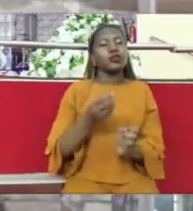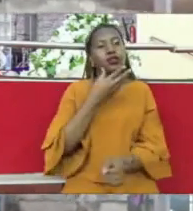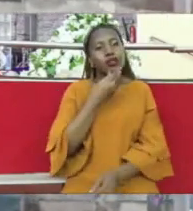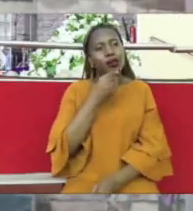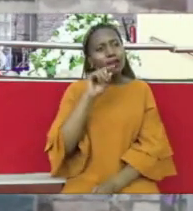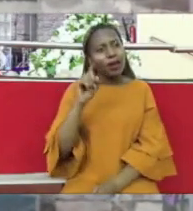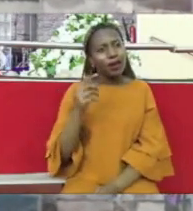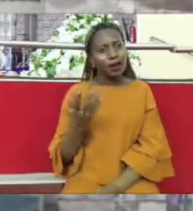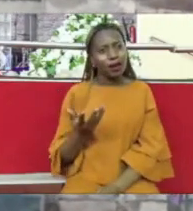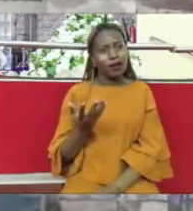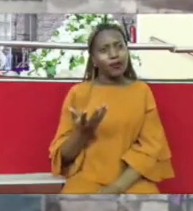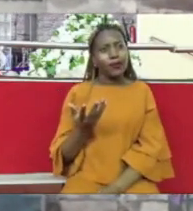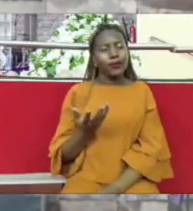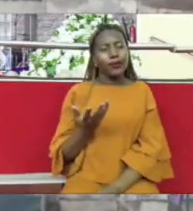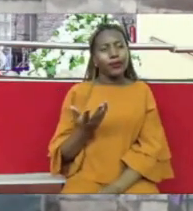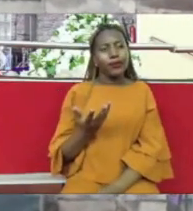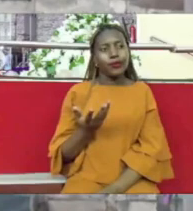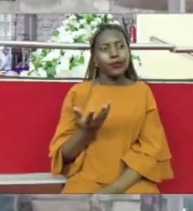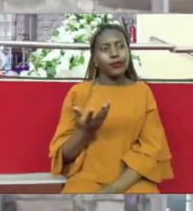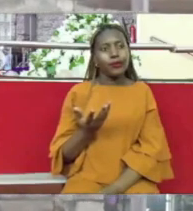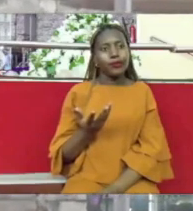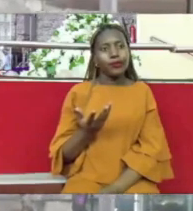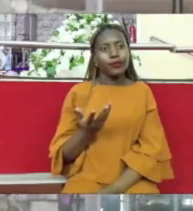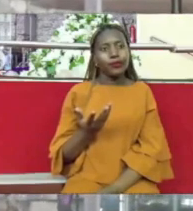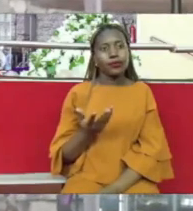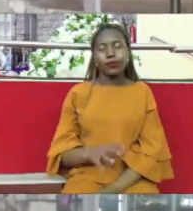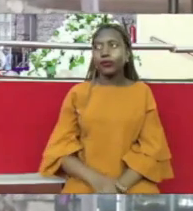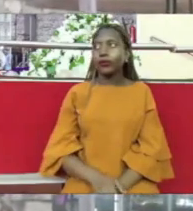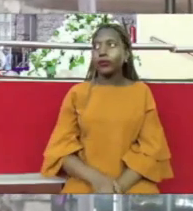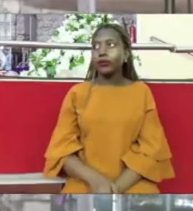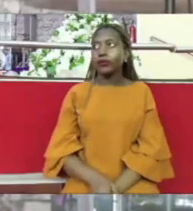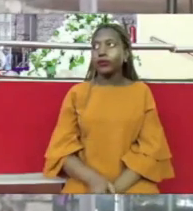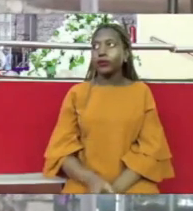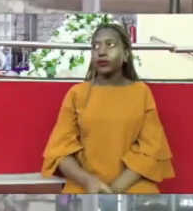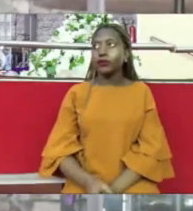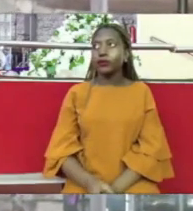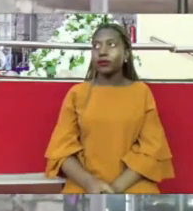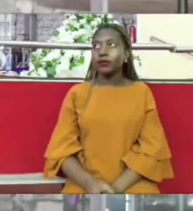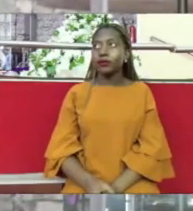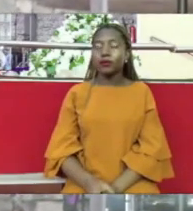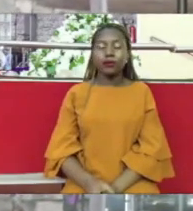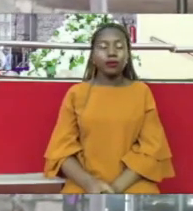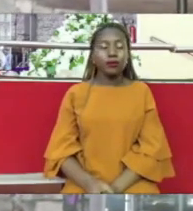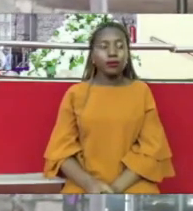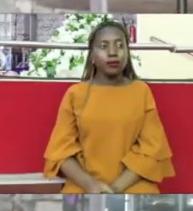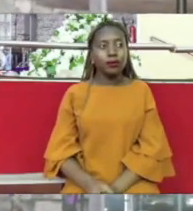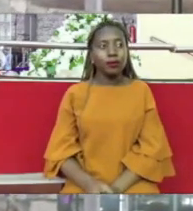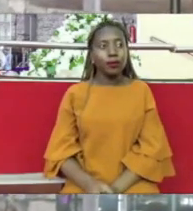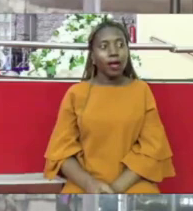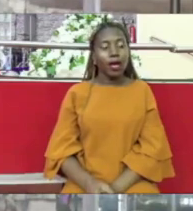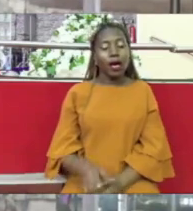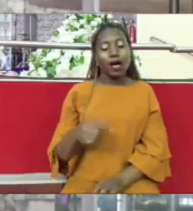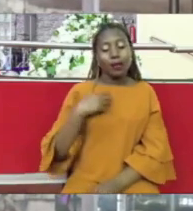ni dada yupi angependa kuwa karibu na mwanamke kama huyo alikuwa ambaye alikuwa anatoka toka kwa mke mume mmoja hadi mwingine. And I can see